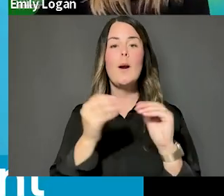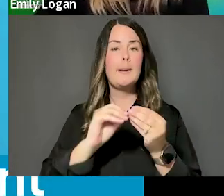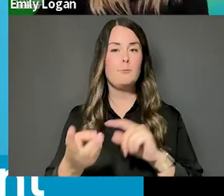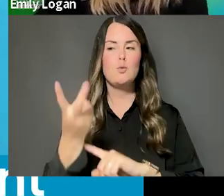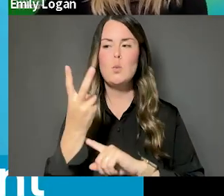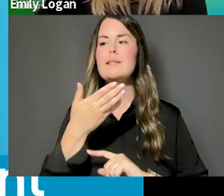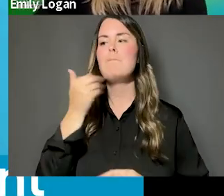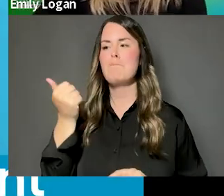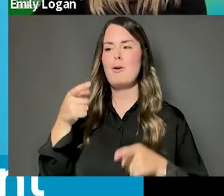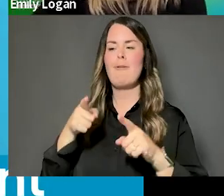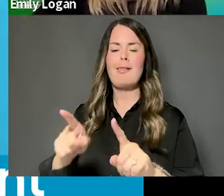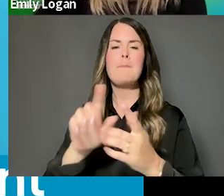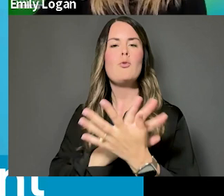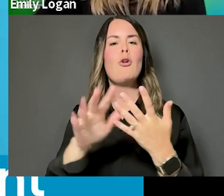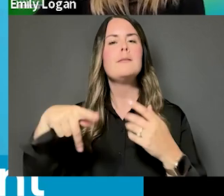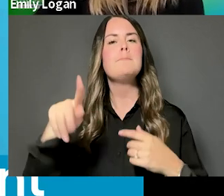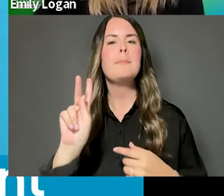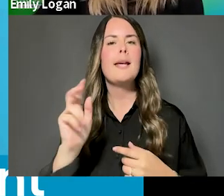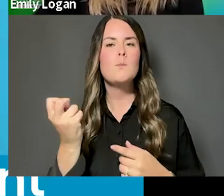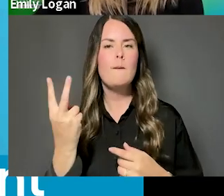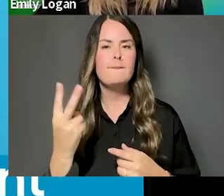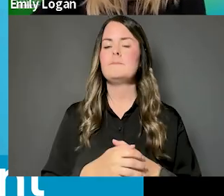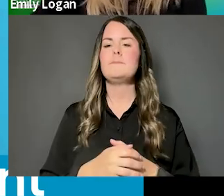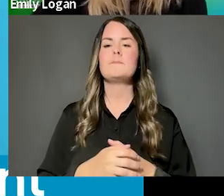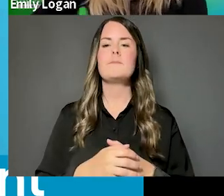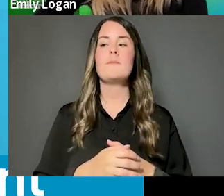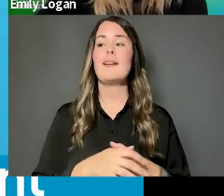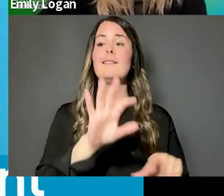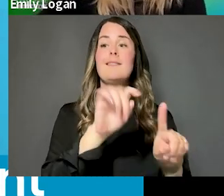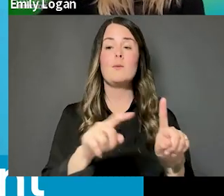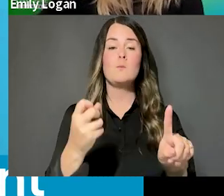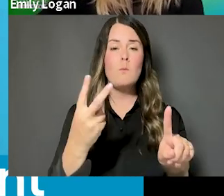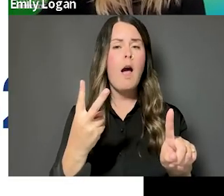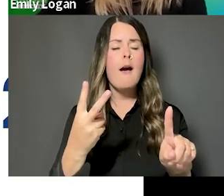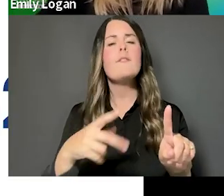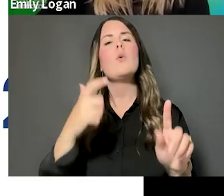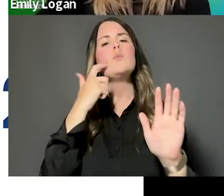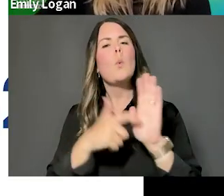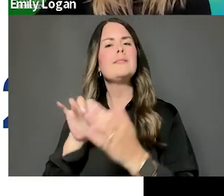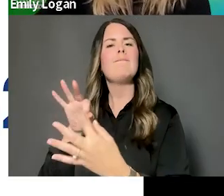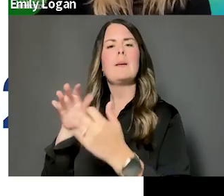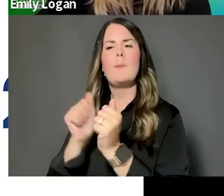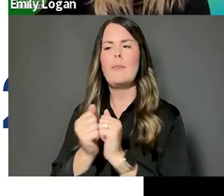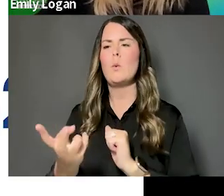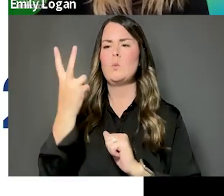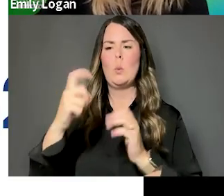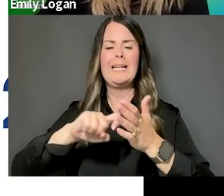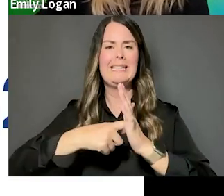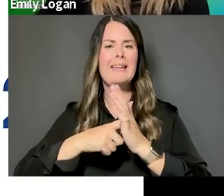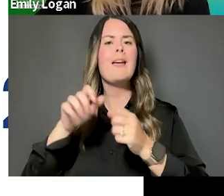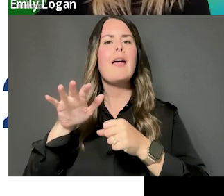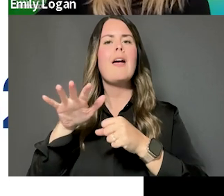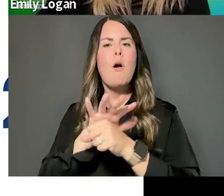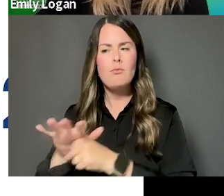Big story number 2 is better alignment across PK-12. Within 9-12, we received feedback highlighting 2 key areas